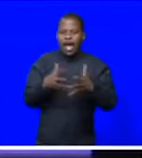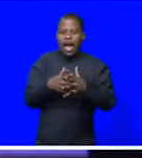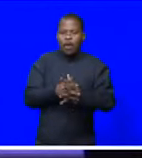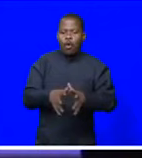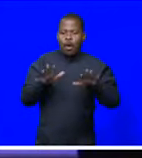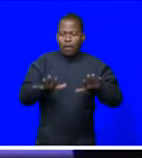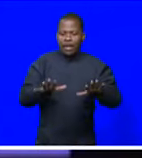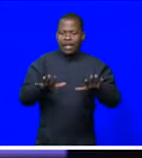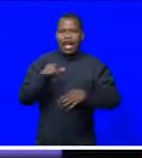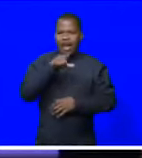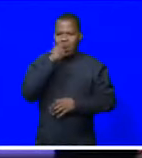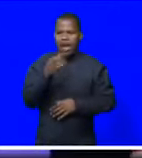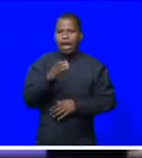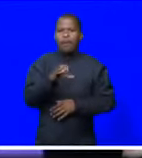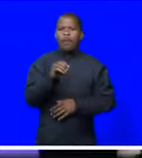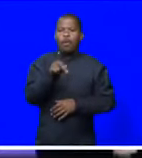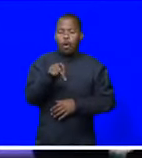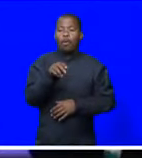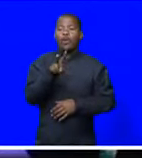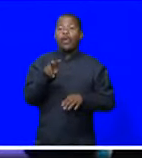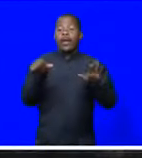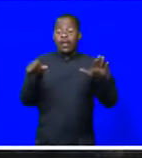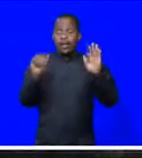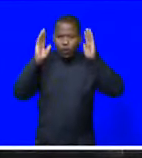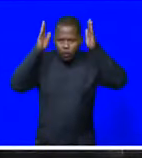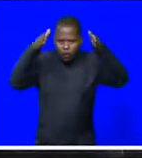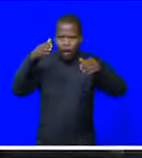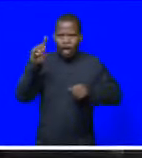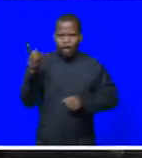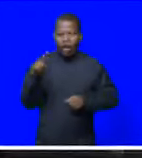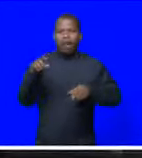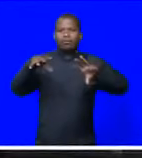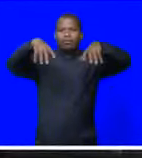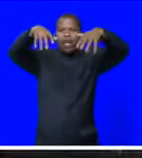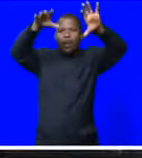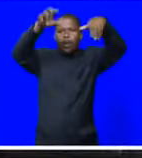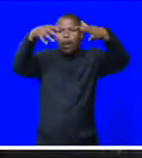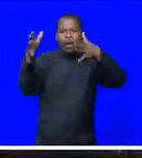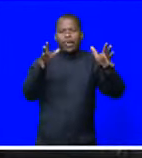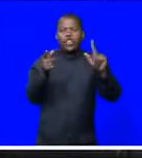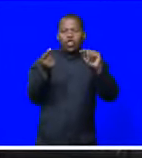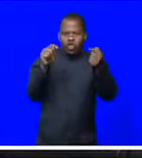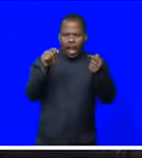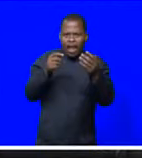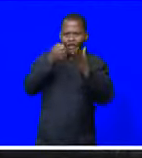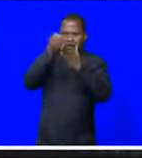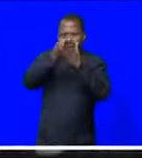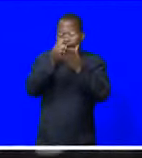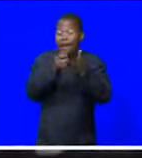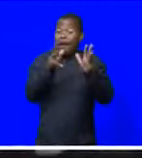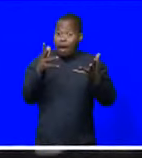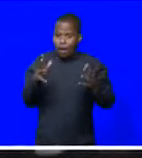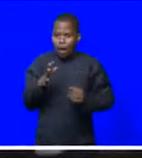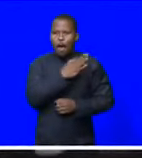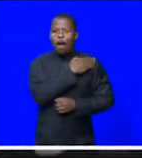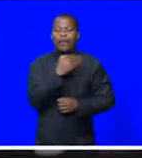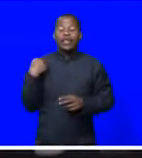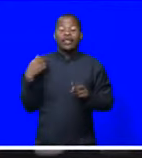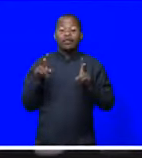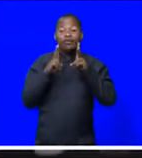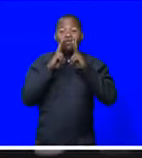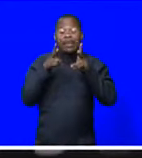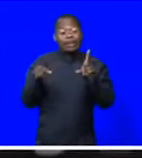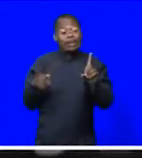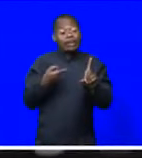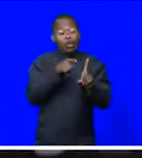year, which focused on climate change issues. Speaking during the post-COP26 workshop, the Minister of Tourism and